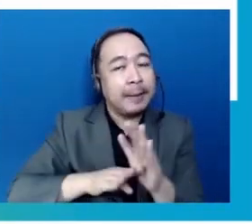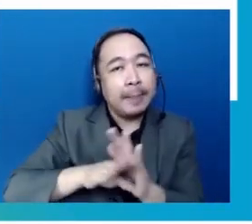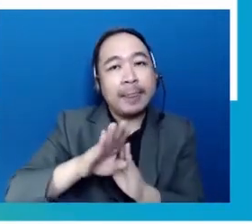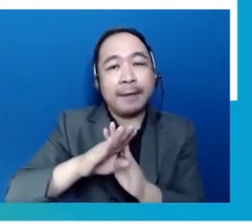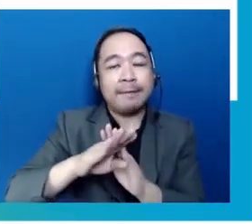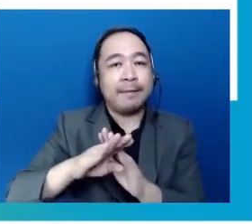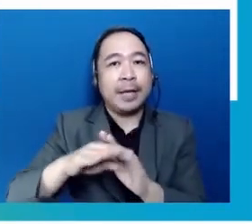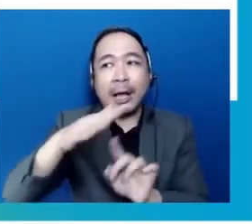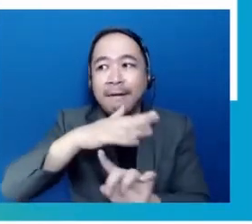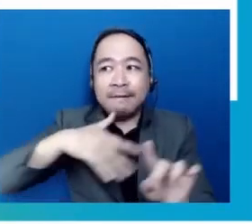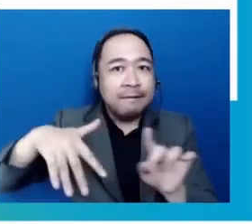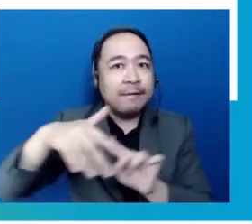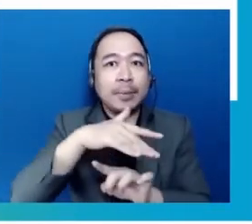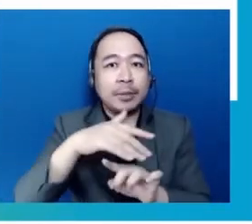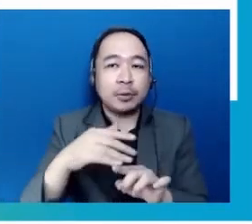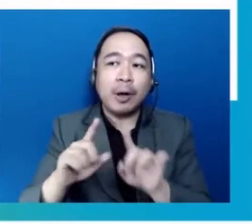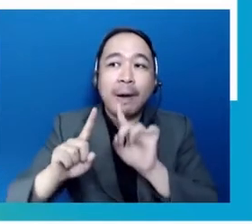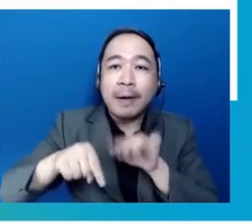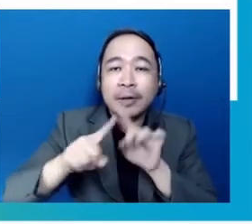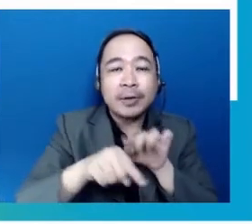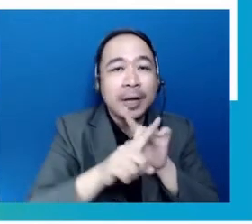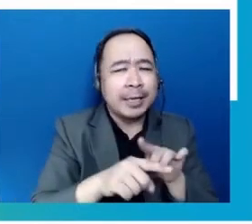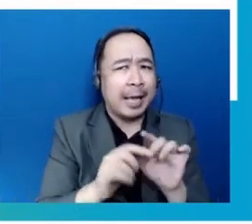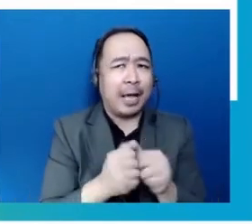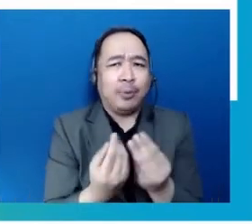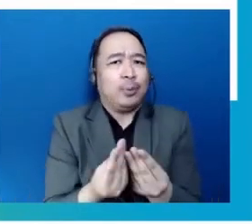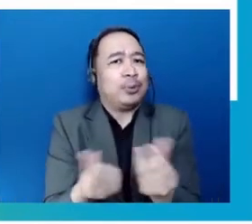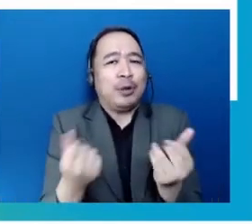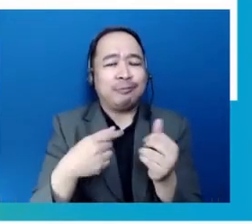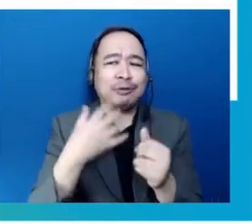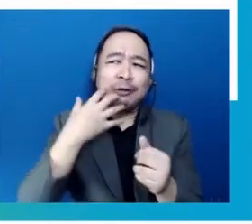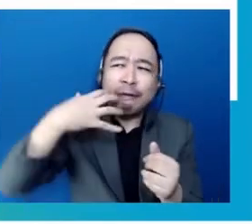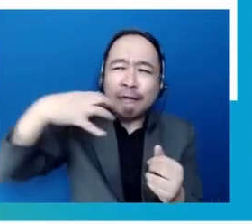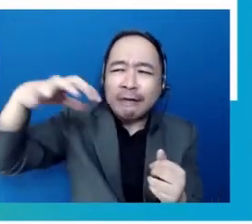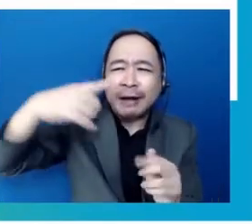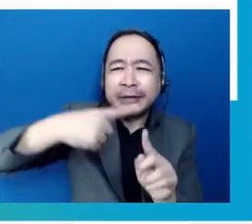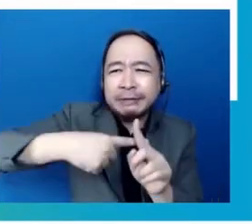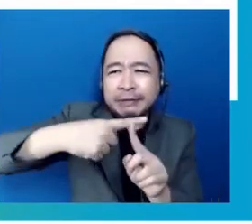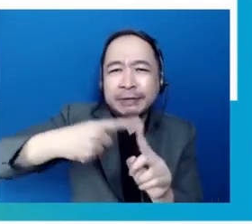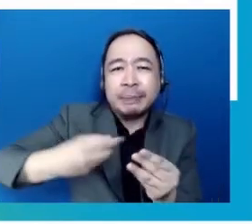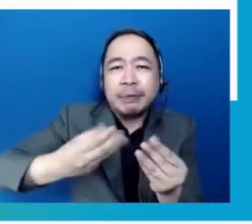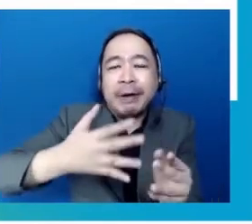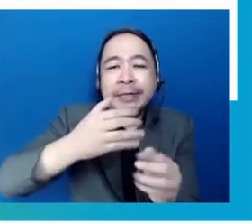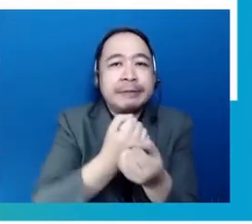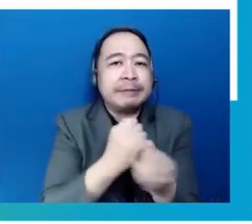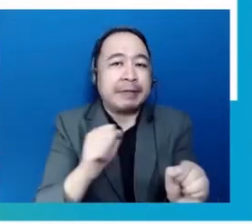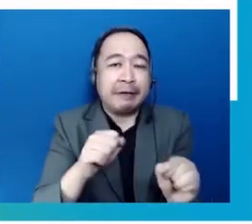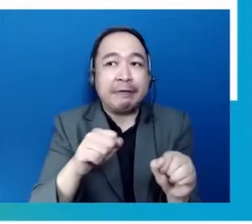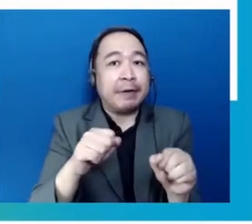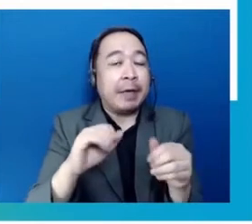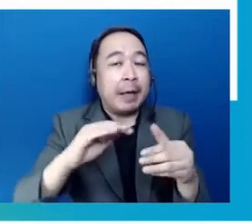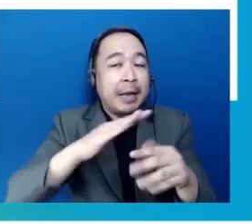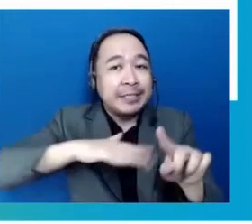help address the problem of rising temperatures and to provide inclusive and safe green community spaces for women,